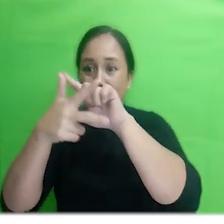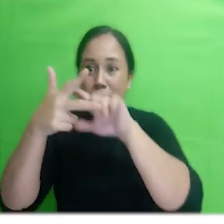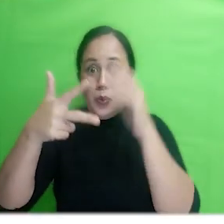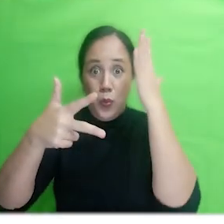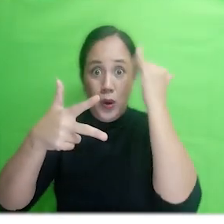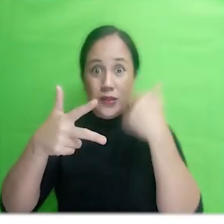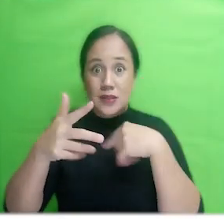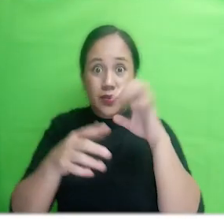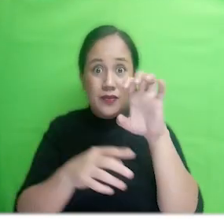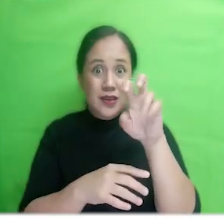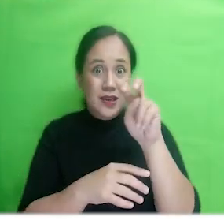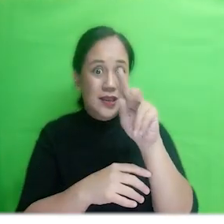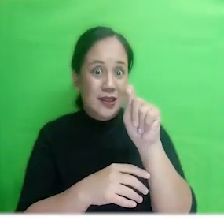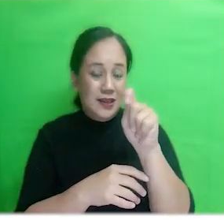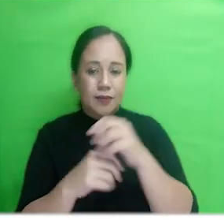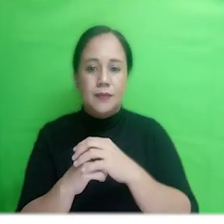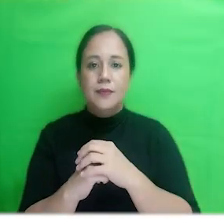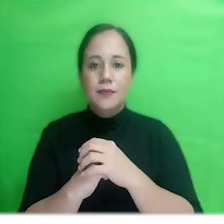of INET,